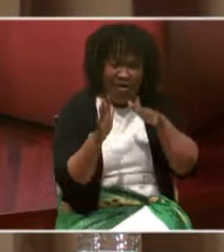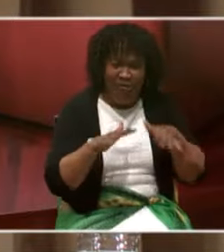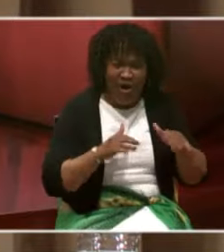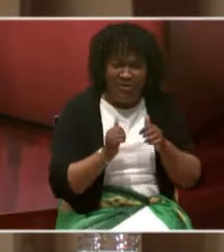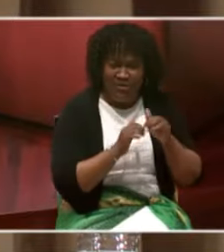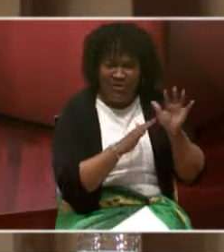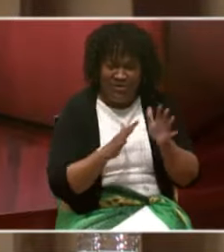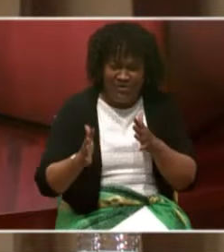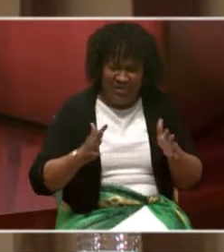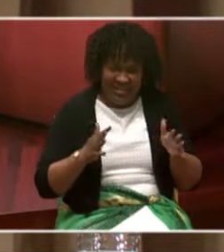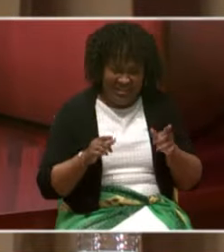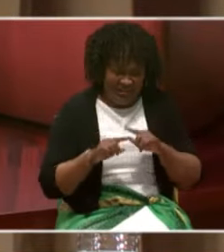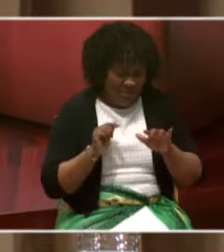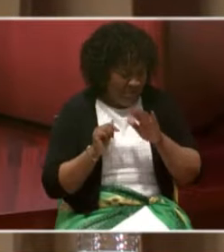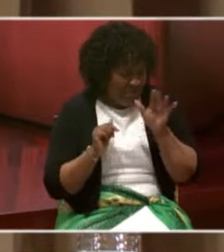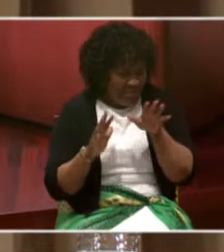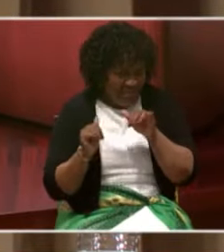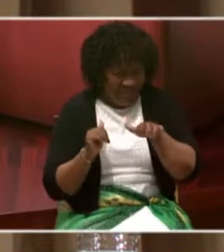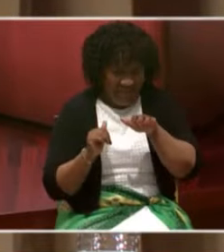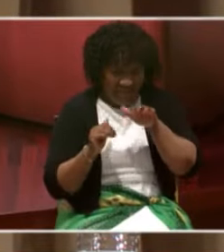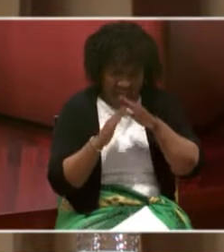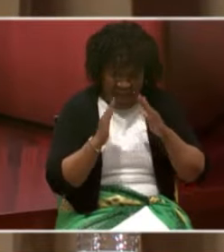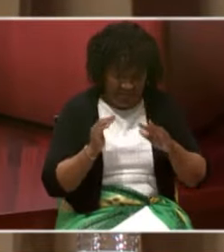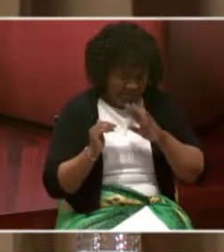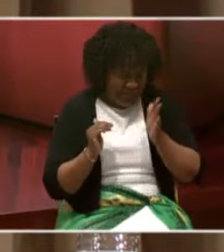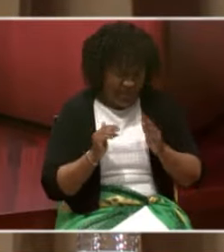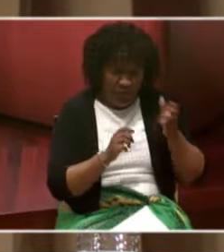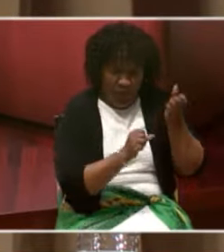When did fear play a role